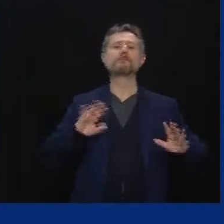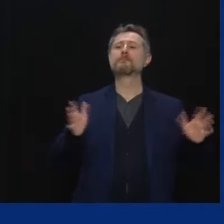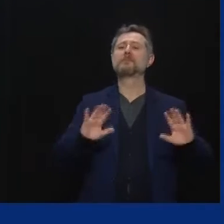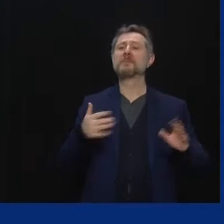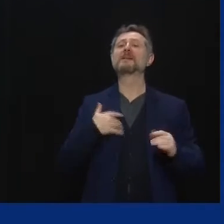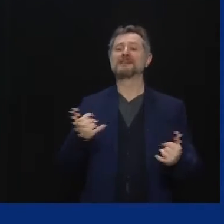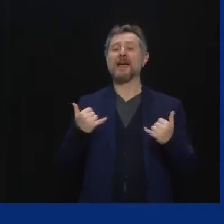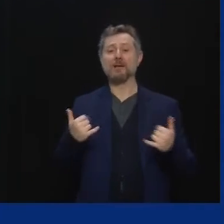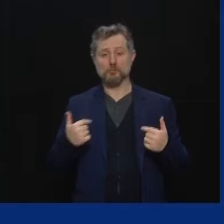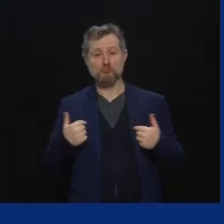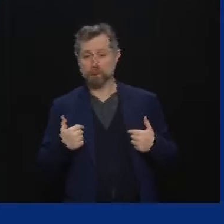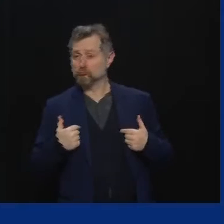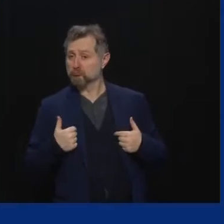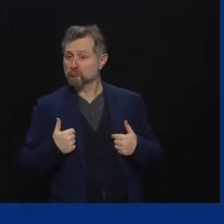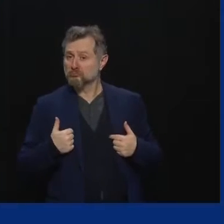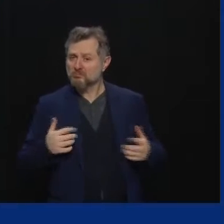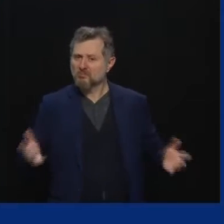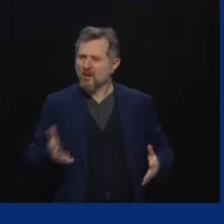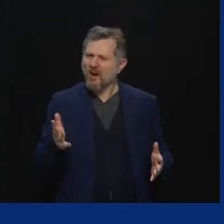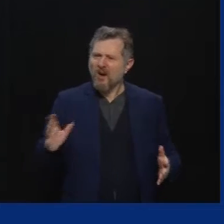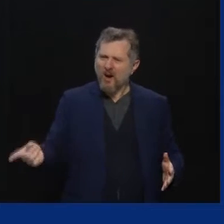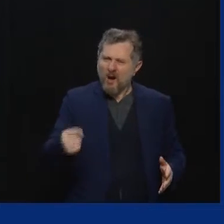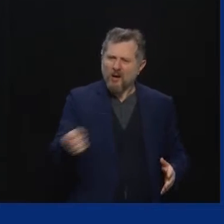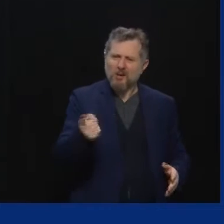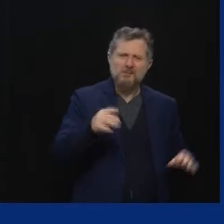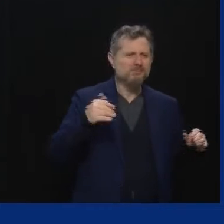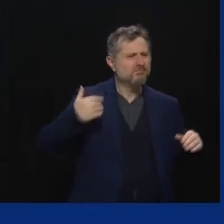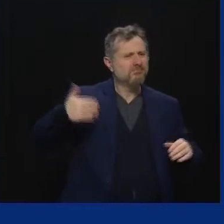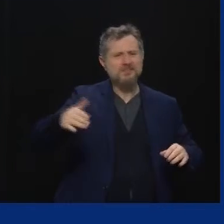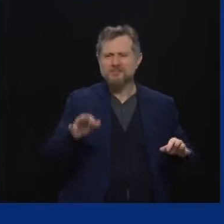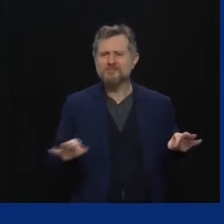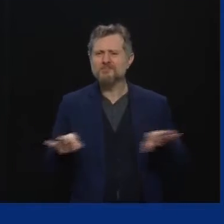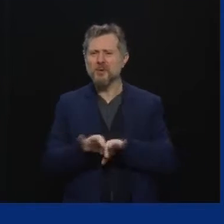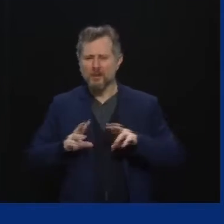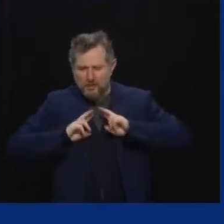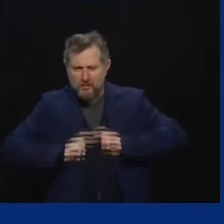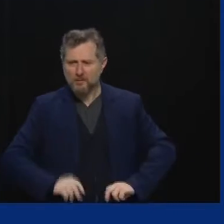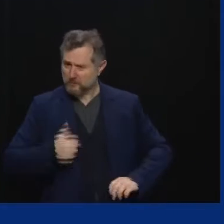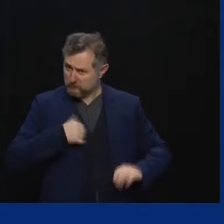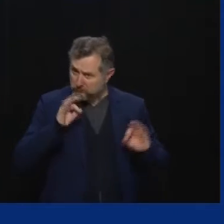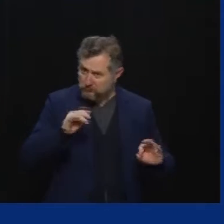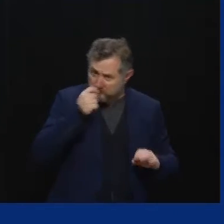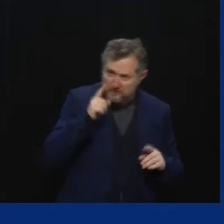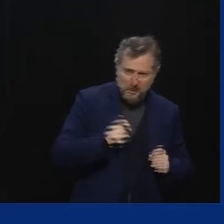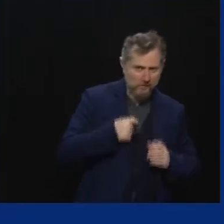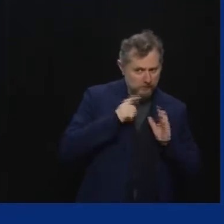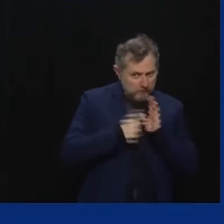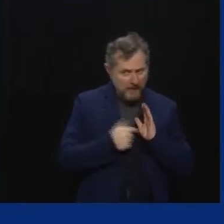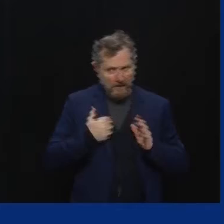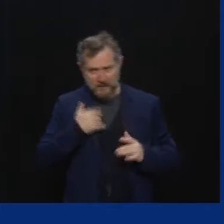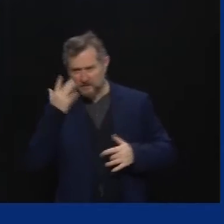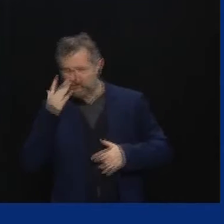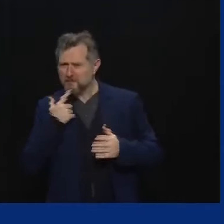regularly. It's important to find out whether or not, even if you are vaccinated, you want to make sure that you're safe.